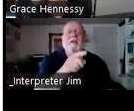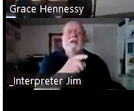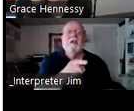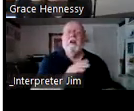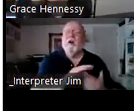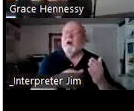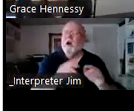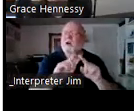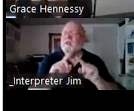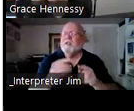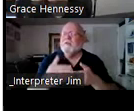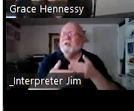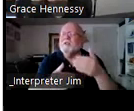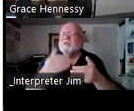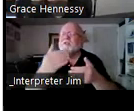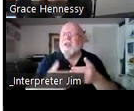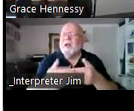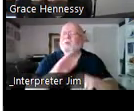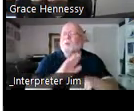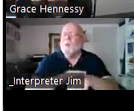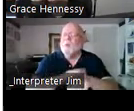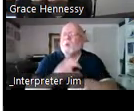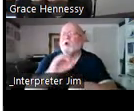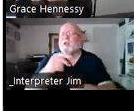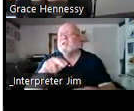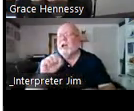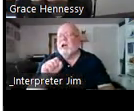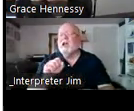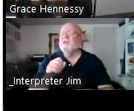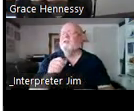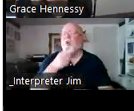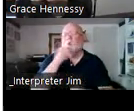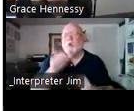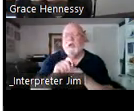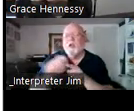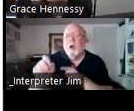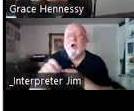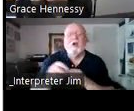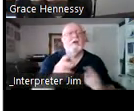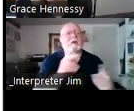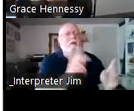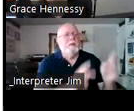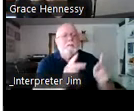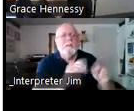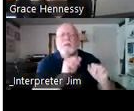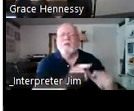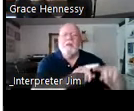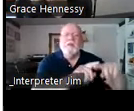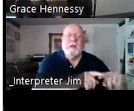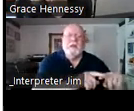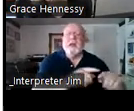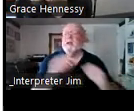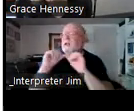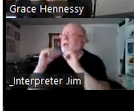signs, coping strategies, people to call, people who you can ask for help, professionals or agencies you can use, which includes the Suicide